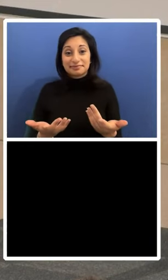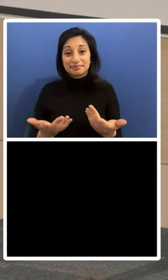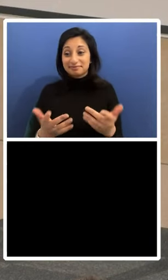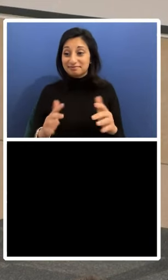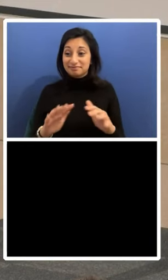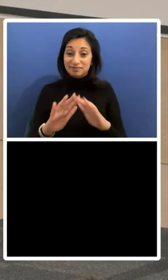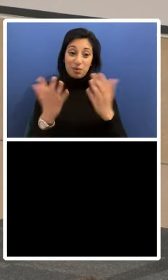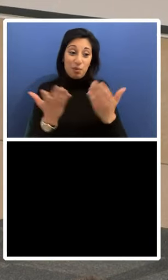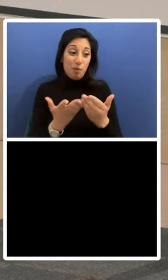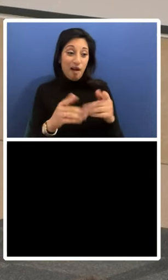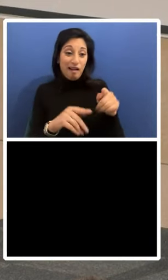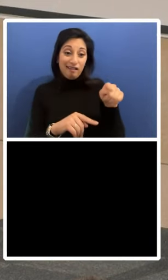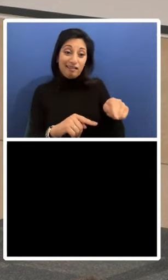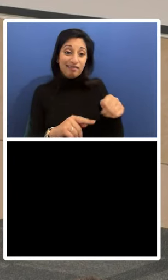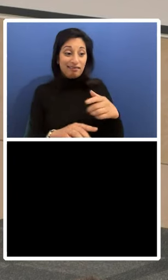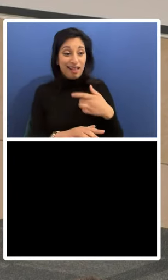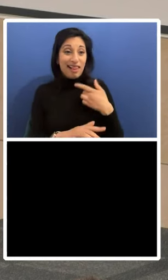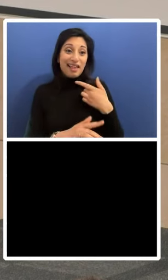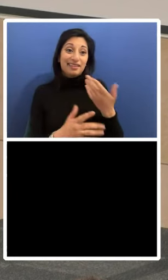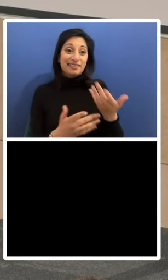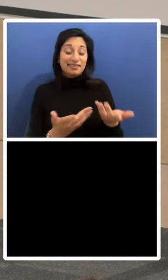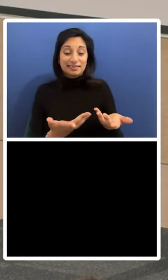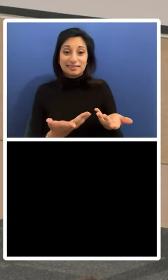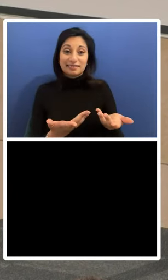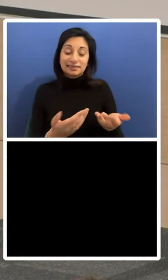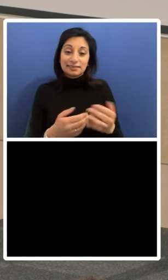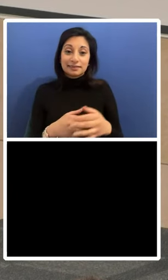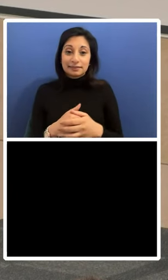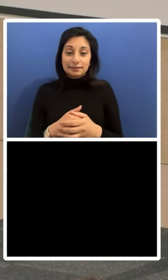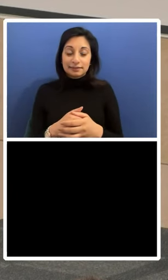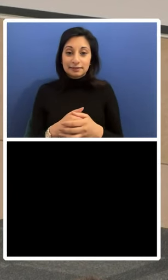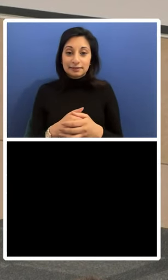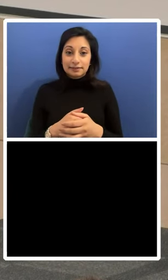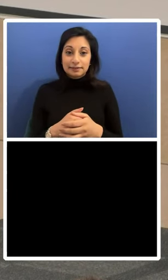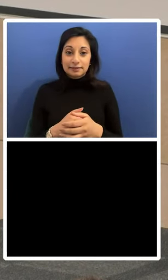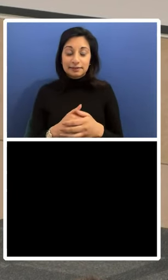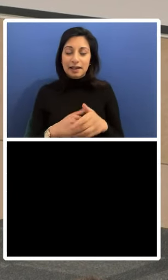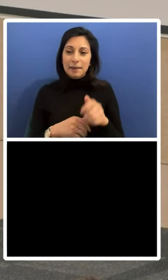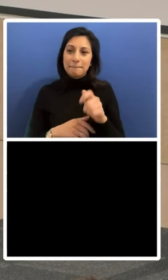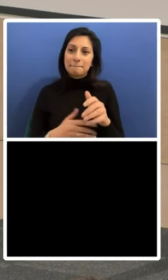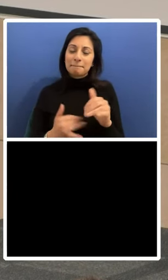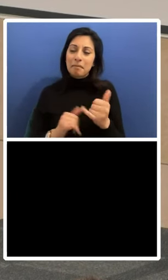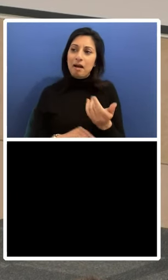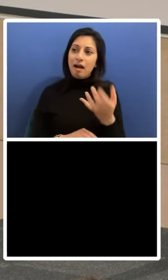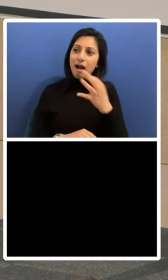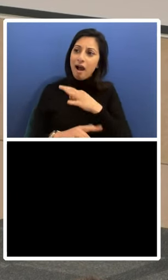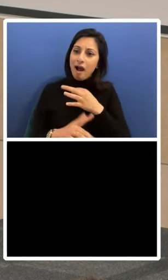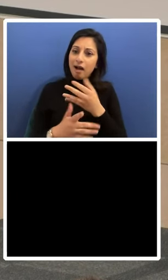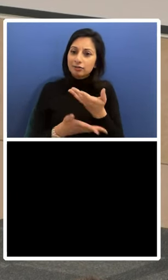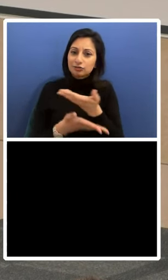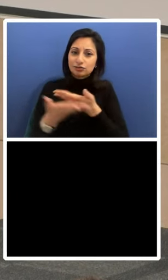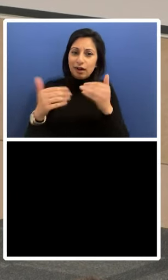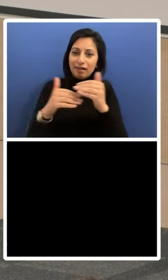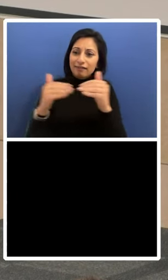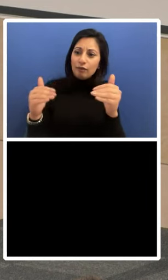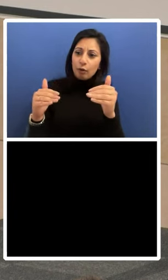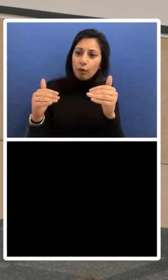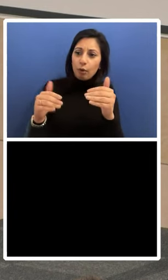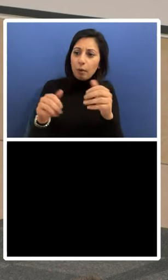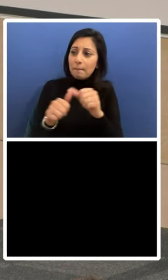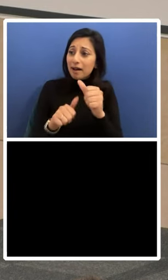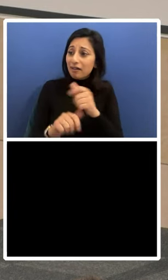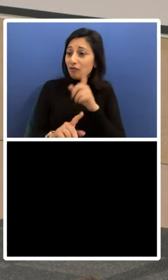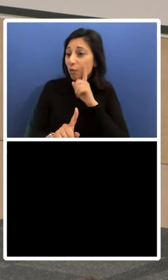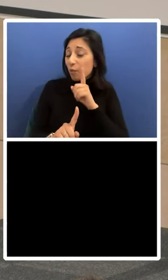in. It's... People sometimes ask me, would the trading floor be a better place if there were more women? I mean, there are so few women,